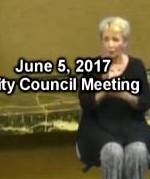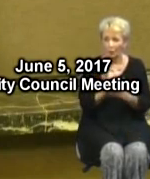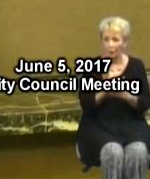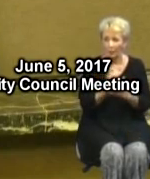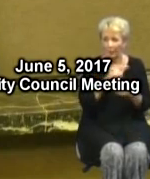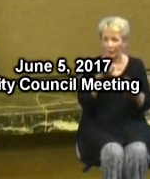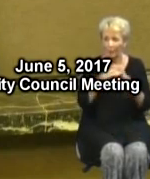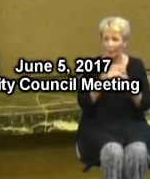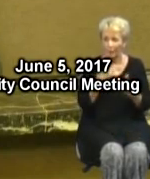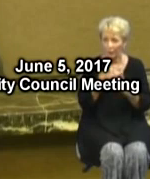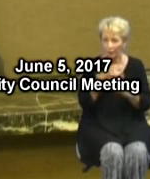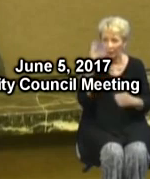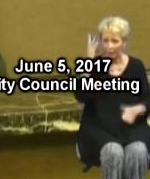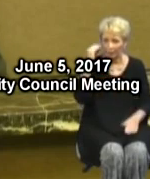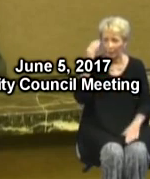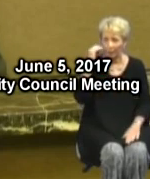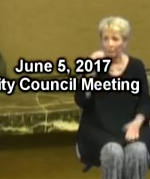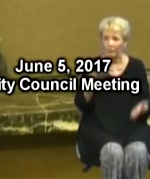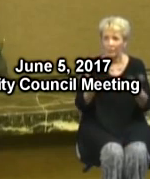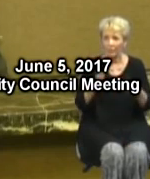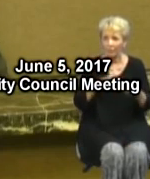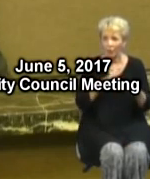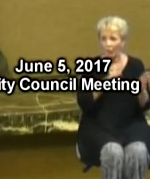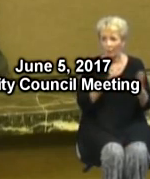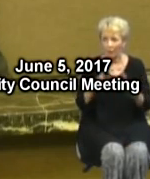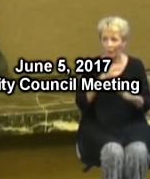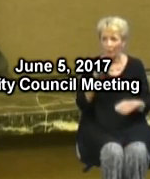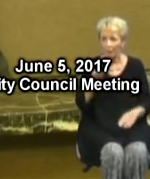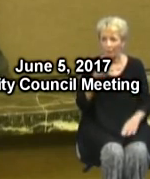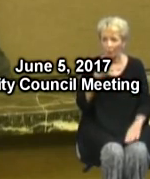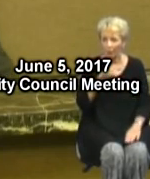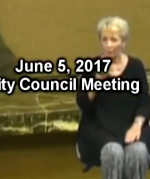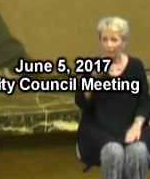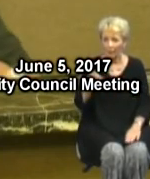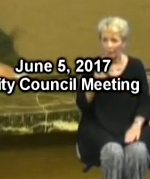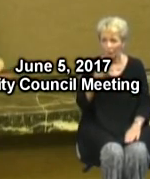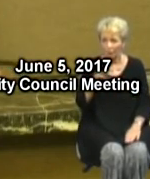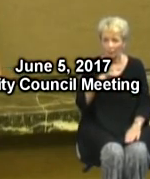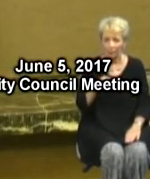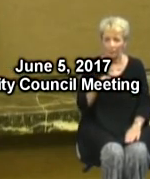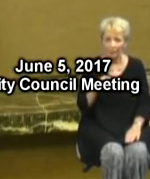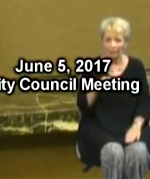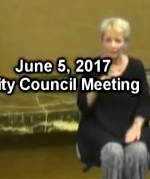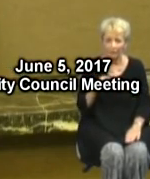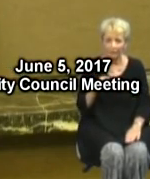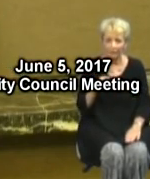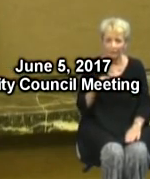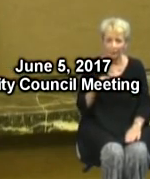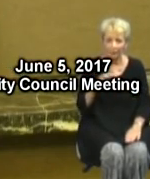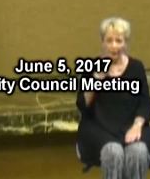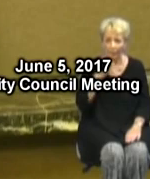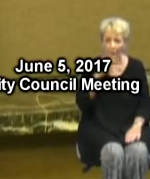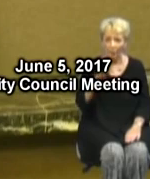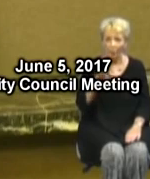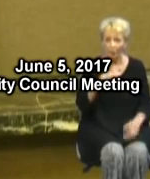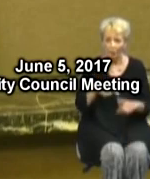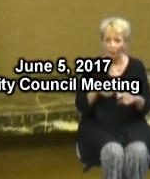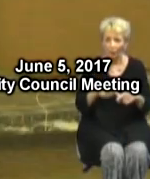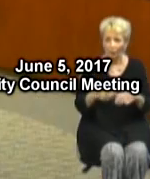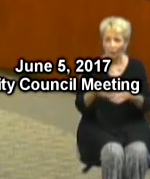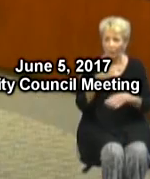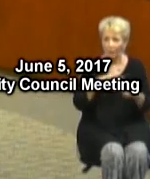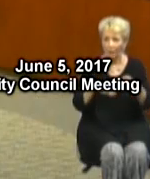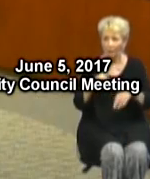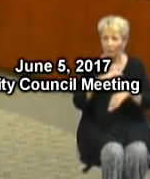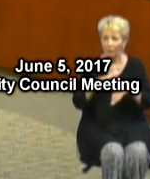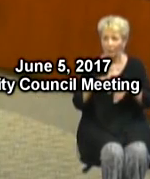with experience in serving on planning boards and Board of Adjustment before moving to this committee. Okay. And she was appointed to fill a